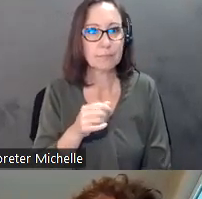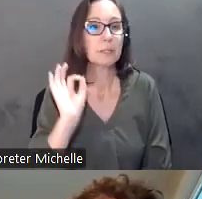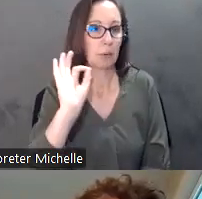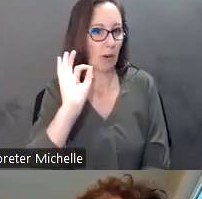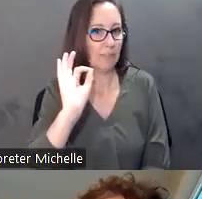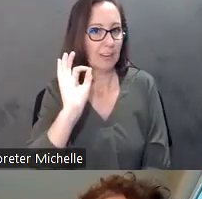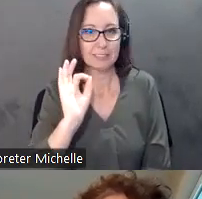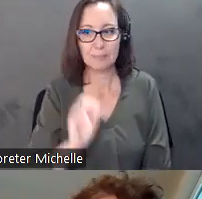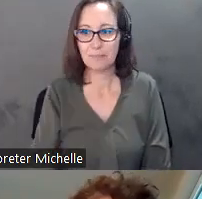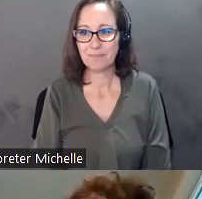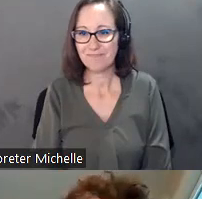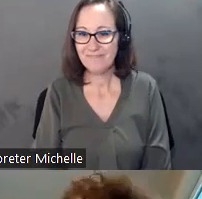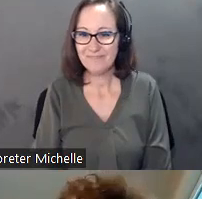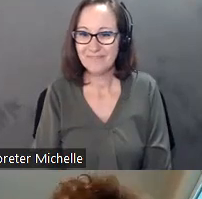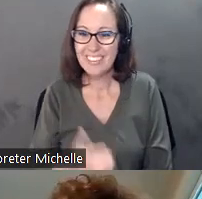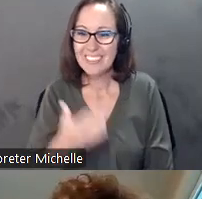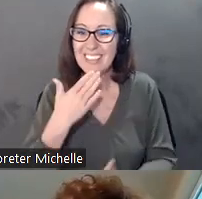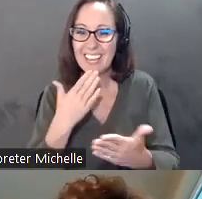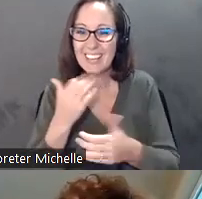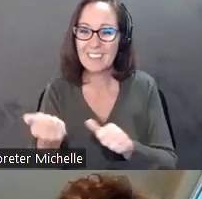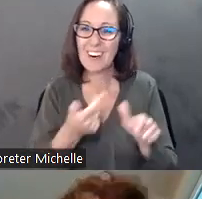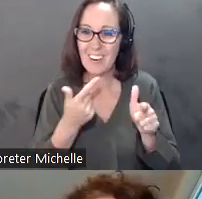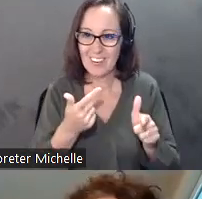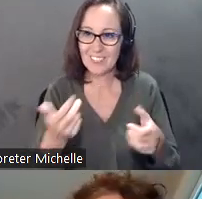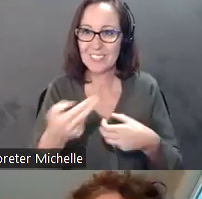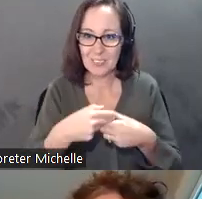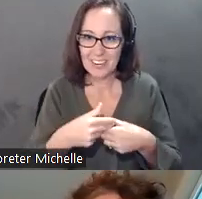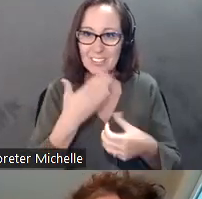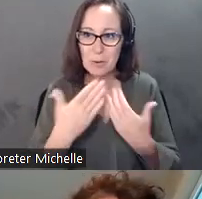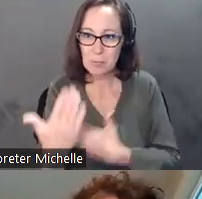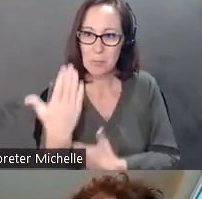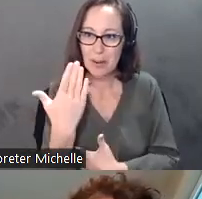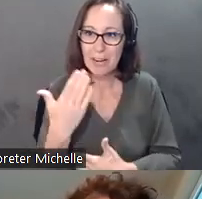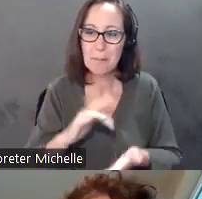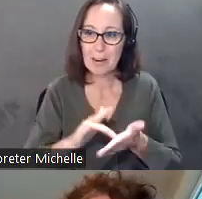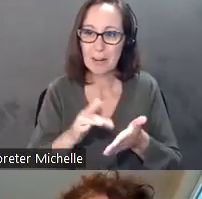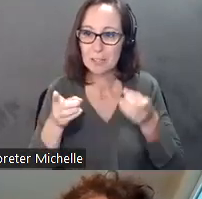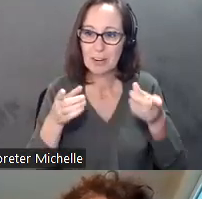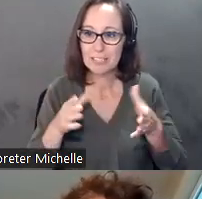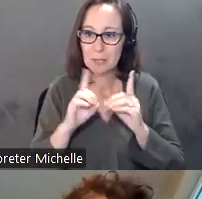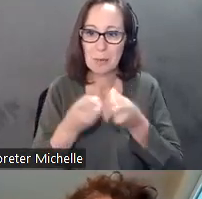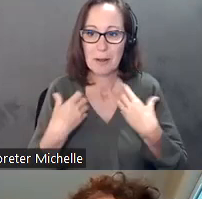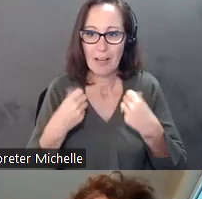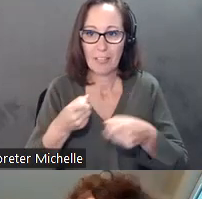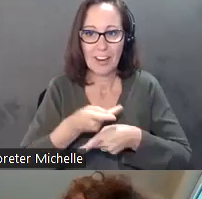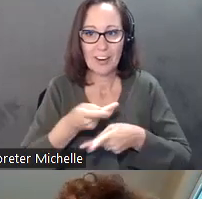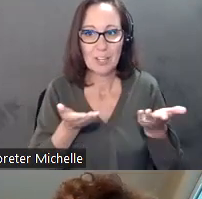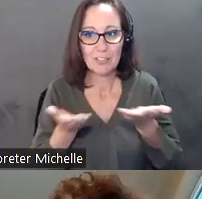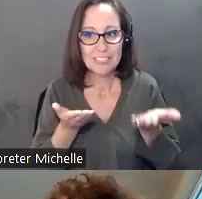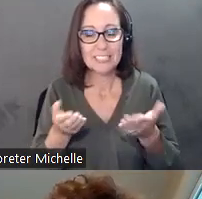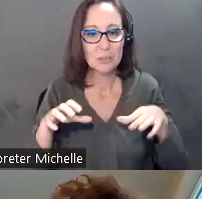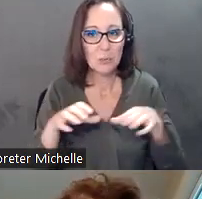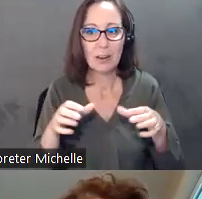Perfect. There we go. So thank you all so much and good morning. I'm the medical director at the Department of Healthcare Services and doing a lot of